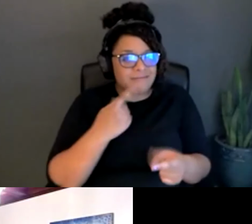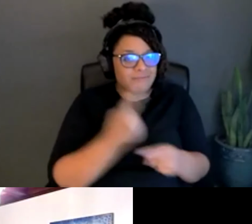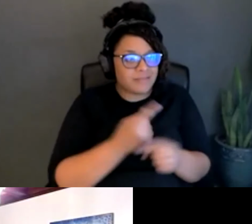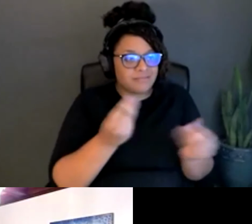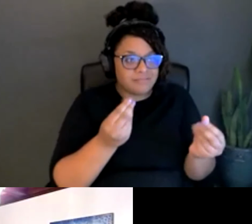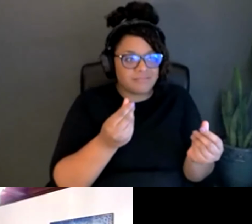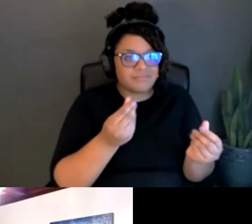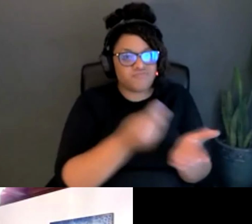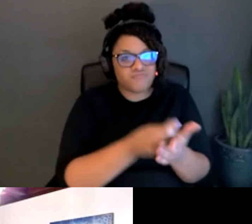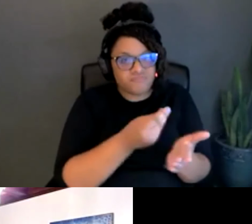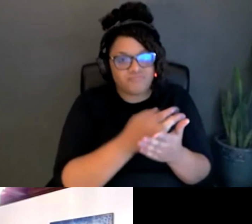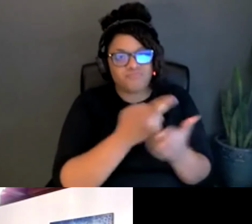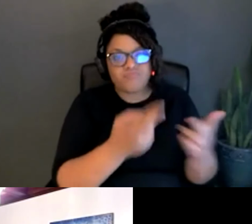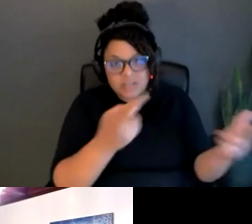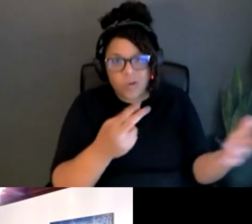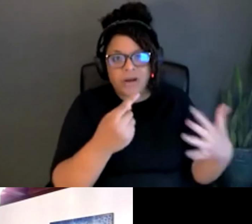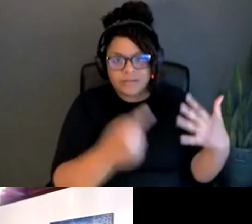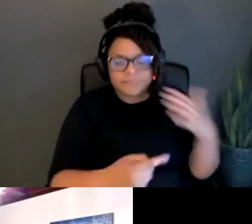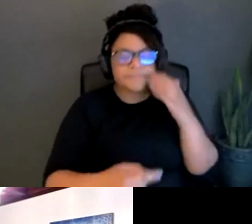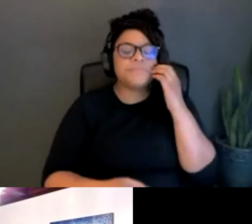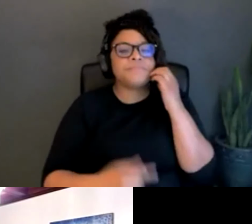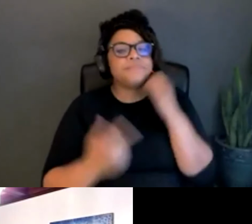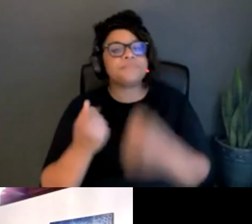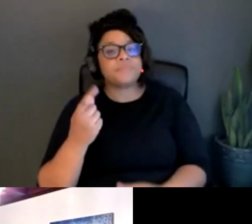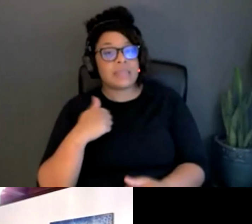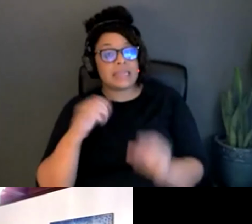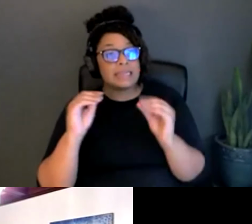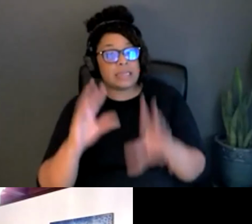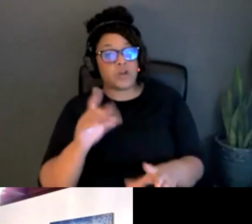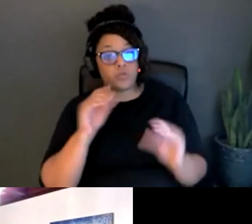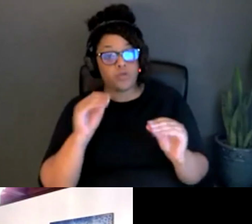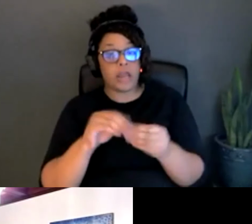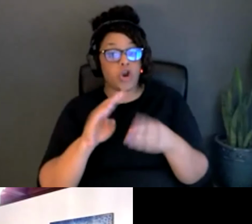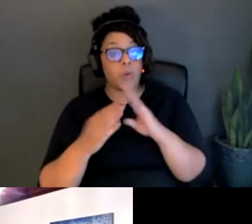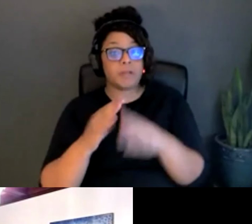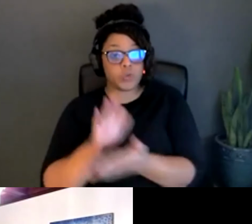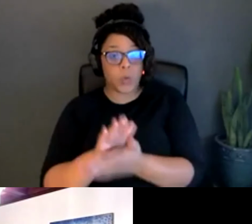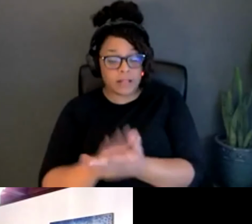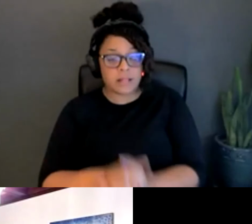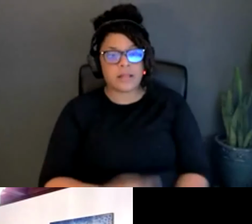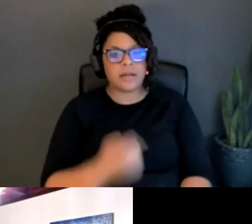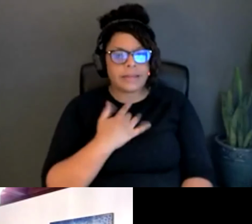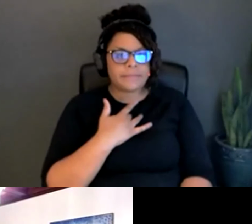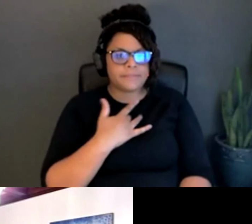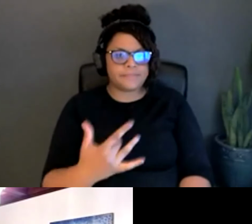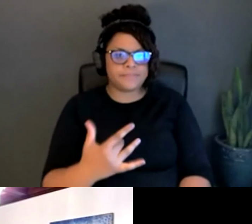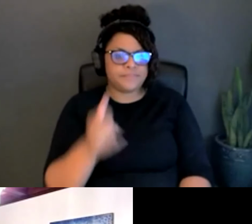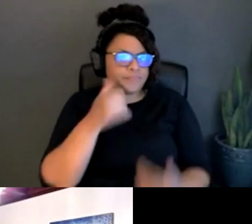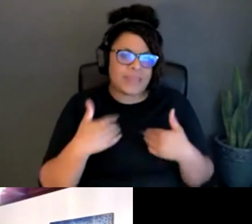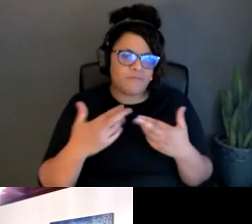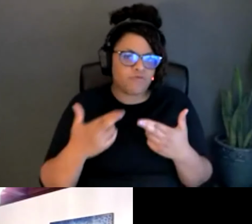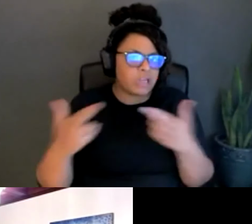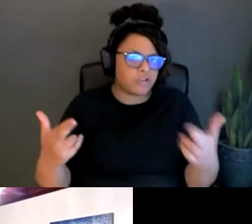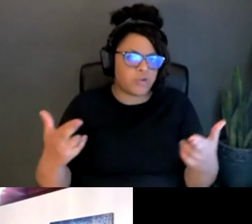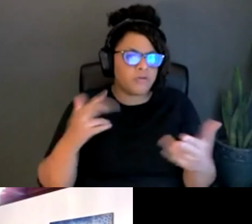et cetera? But I'll say to you that as a teacher who taught in urban schools, I often did not have the resources that